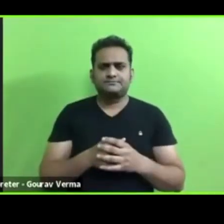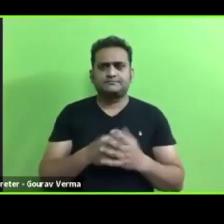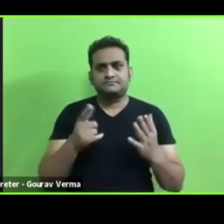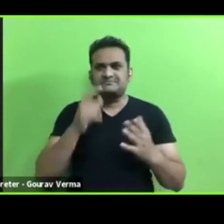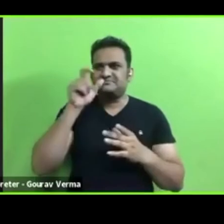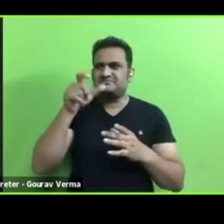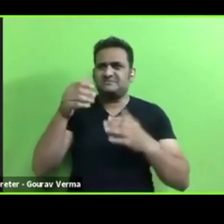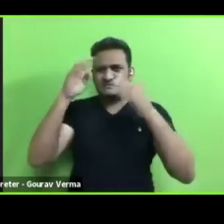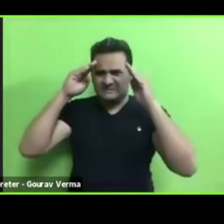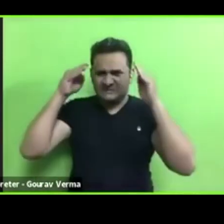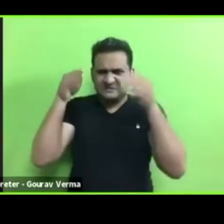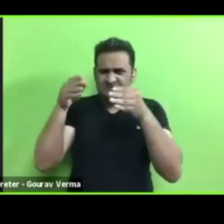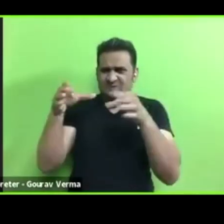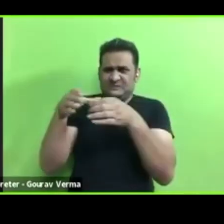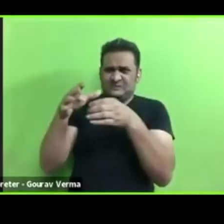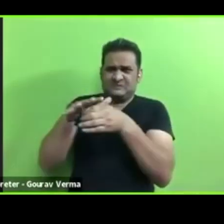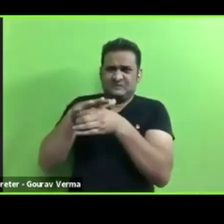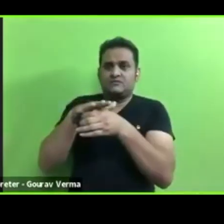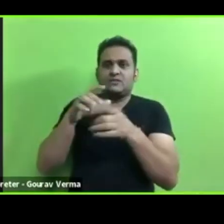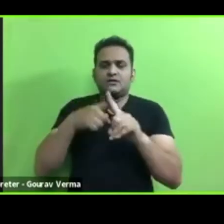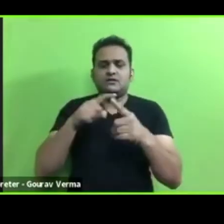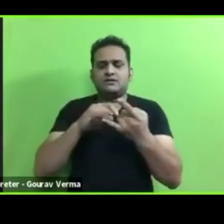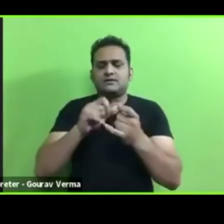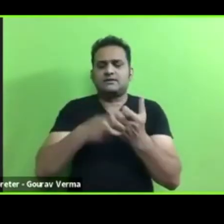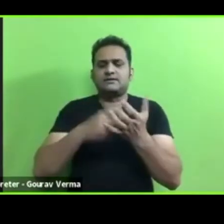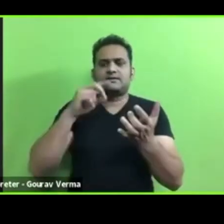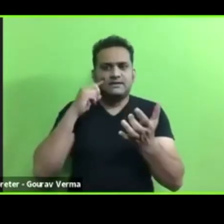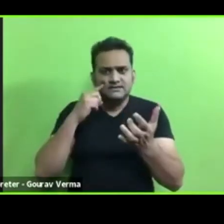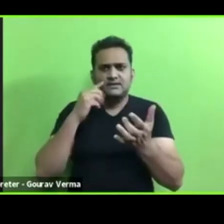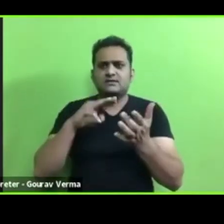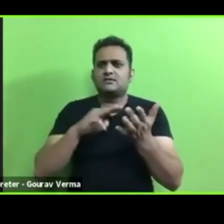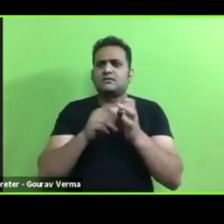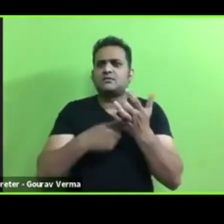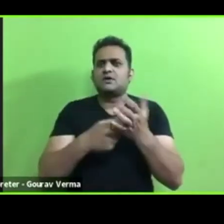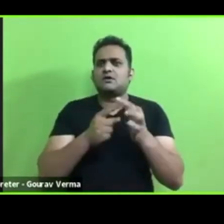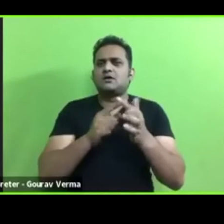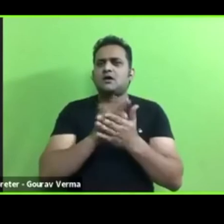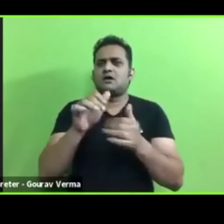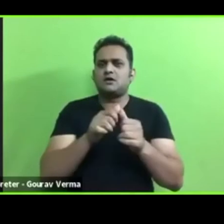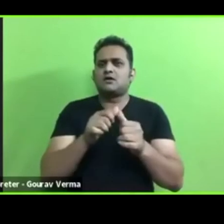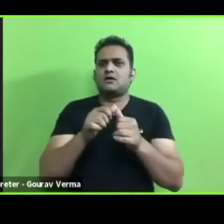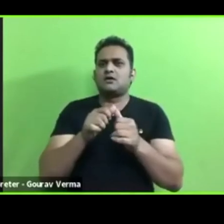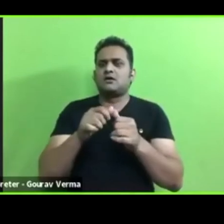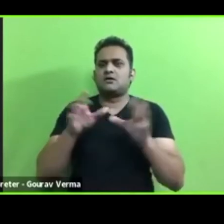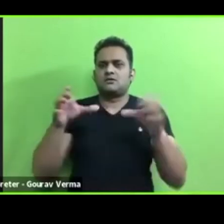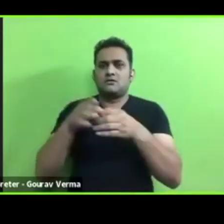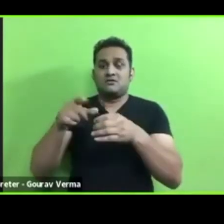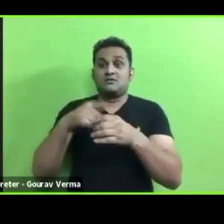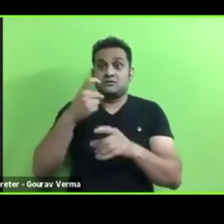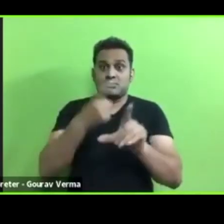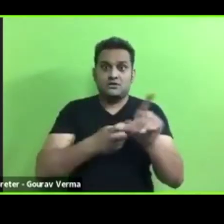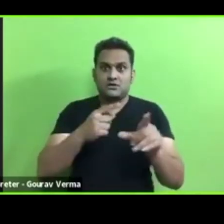conservative circle, basically, of Kesari Maratha Trust, they took him to court for 7 years, and that's